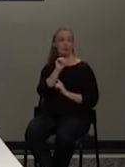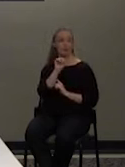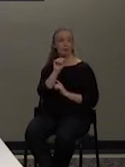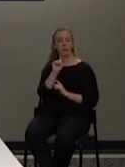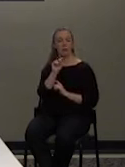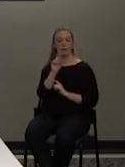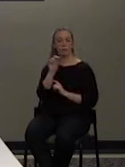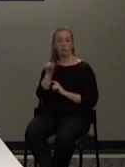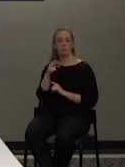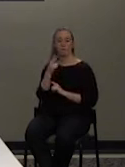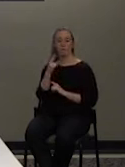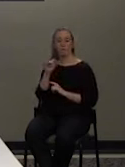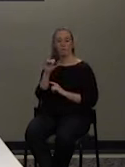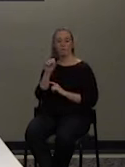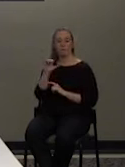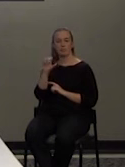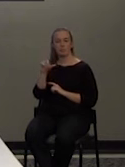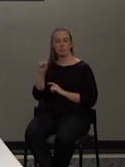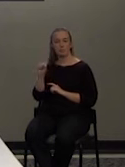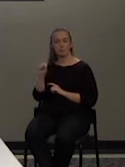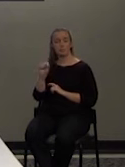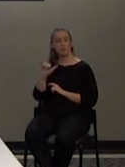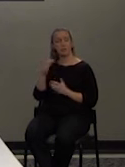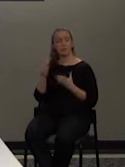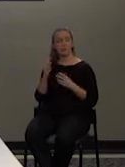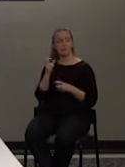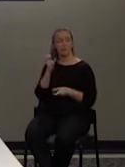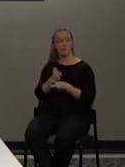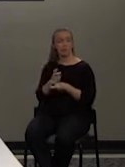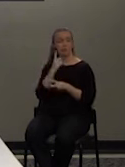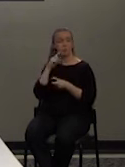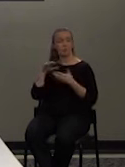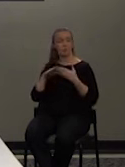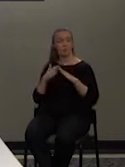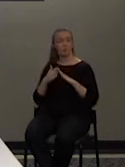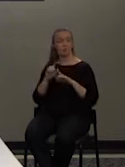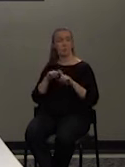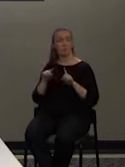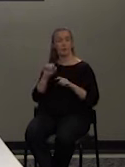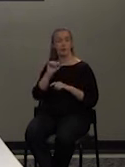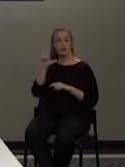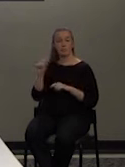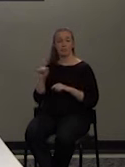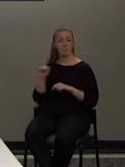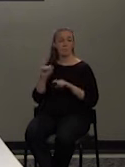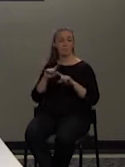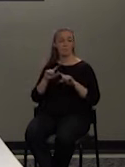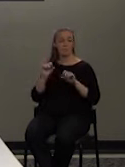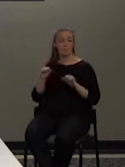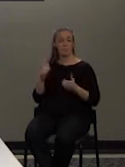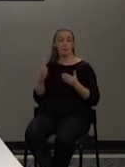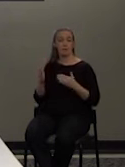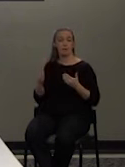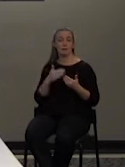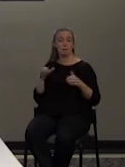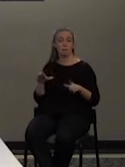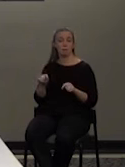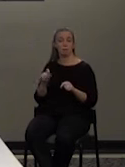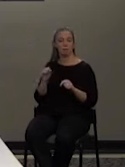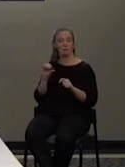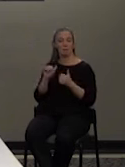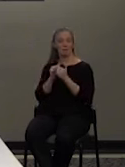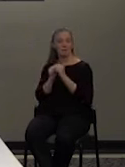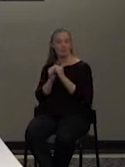astrophysicists, that might be a tall order for a community like this, where Huntsville, Alabama, probably can deliver that in spades. So it's also a competitive